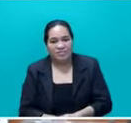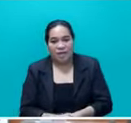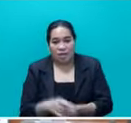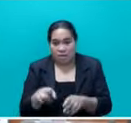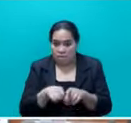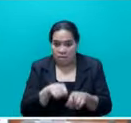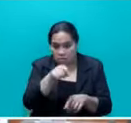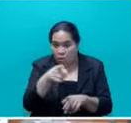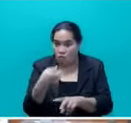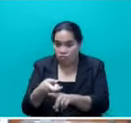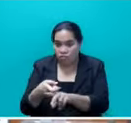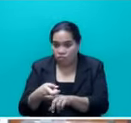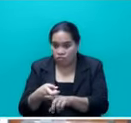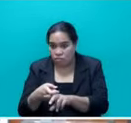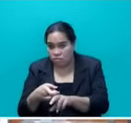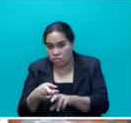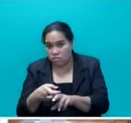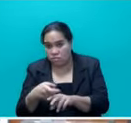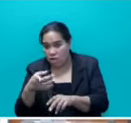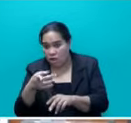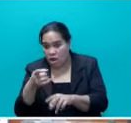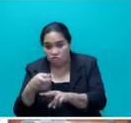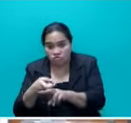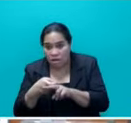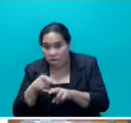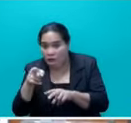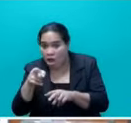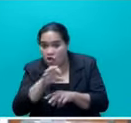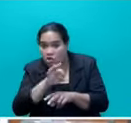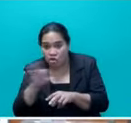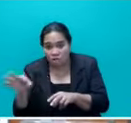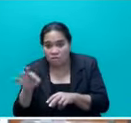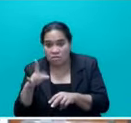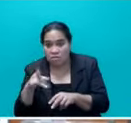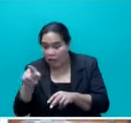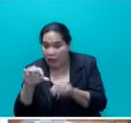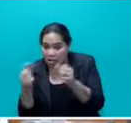went in, had sex with somebody without consent, which is rape.